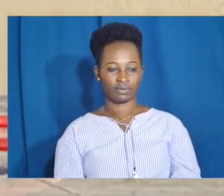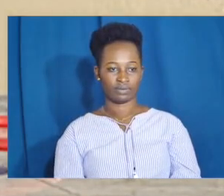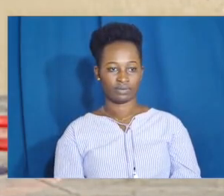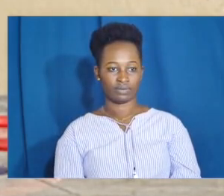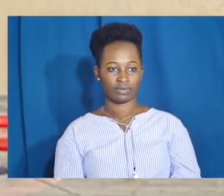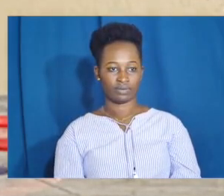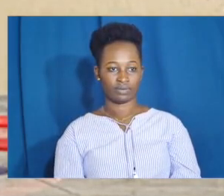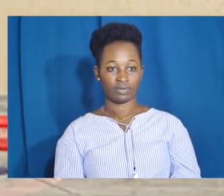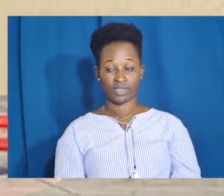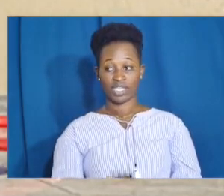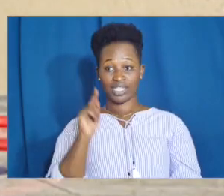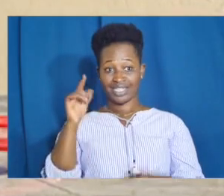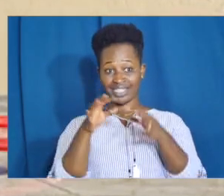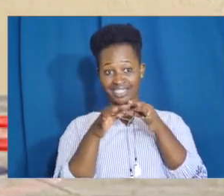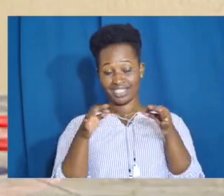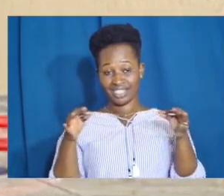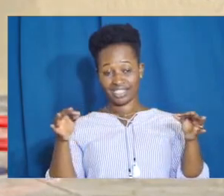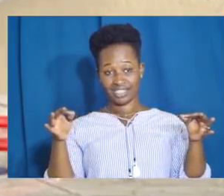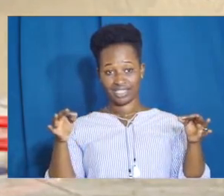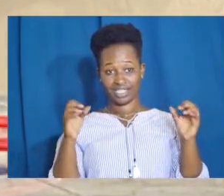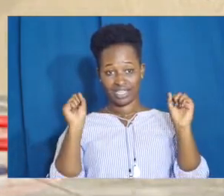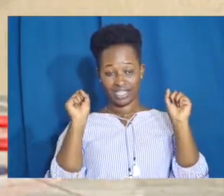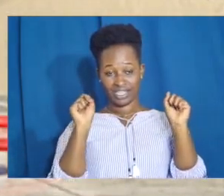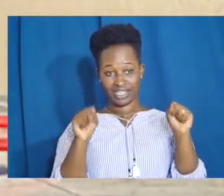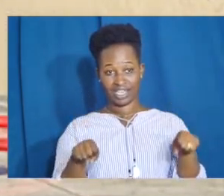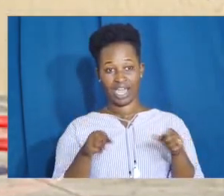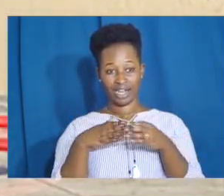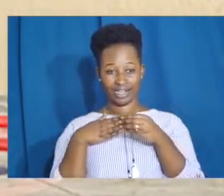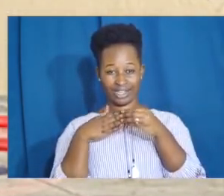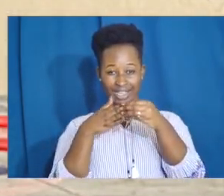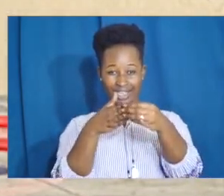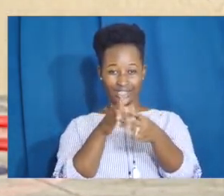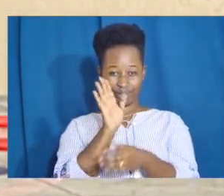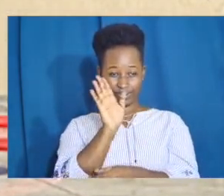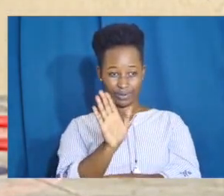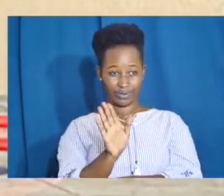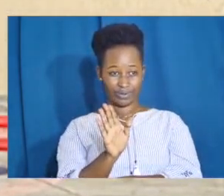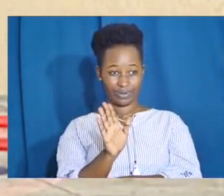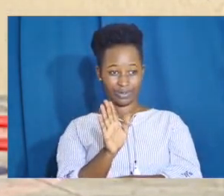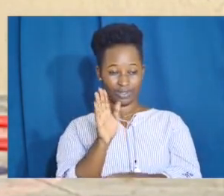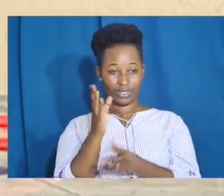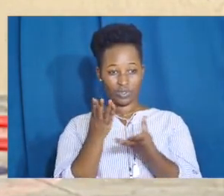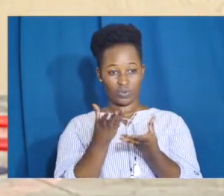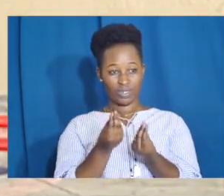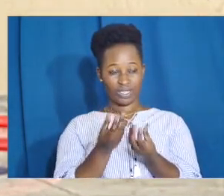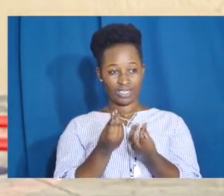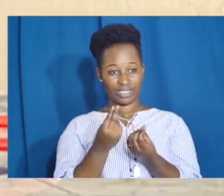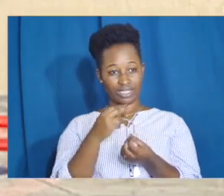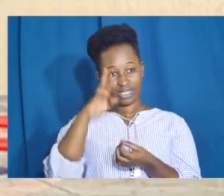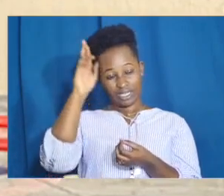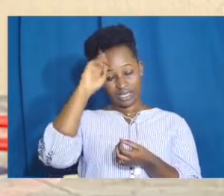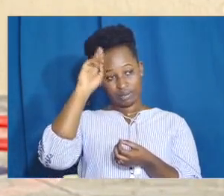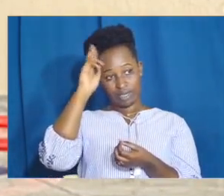So this sentence can guide you to easily